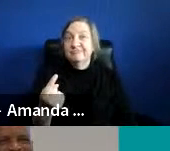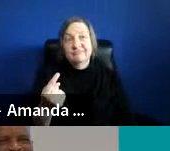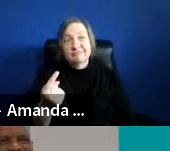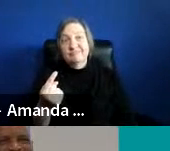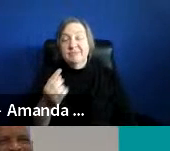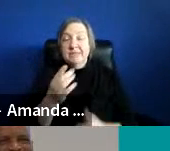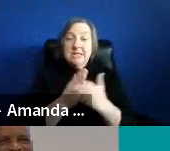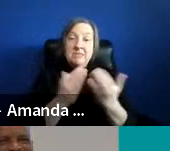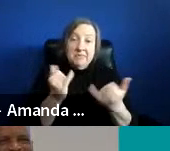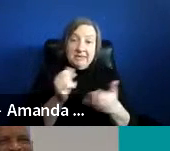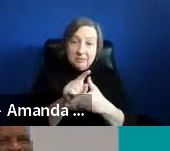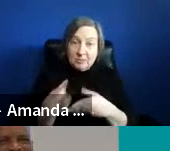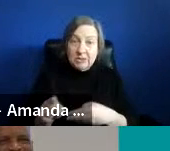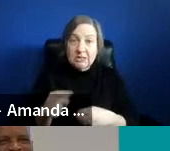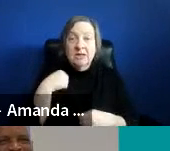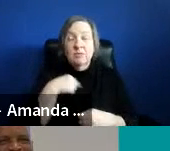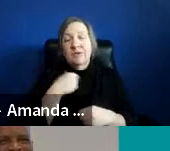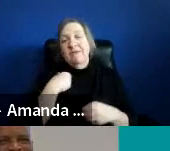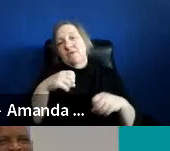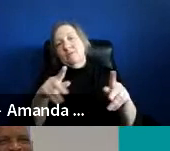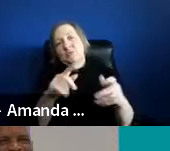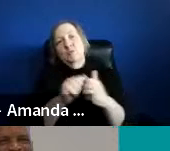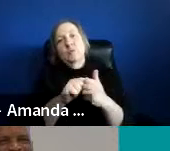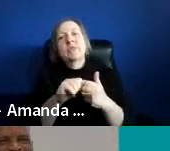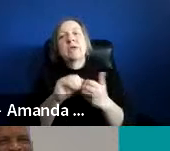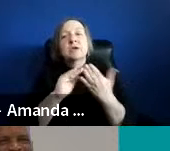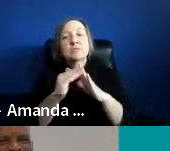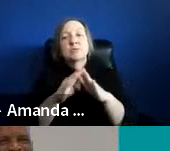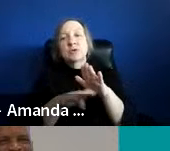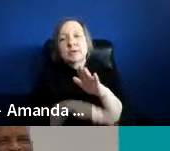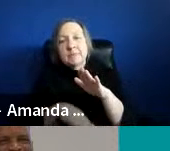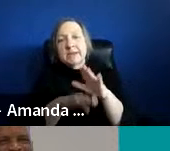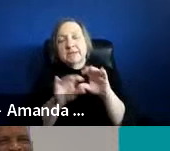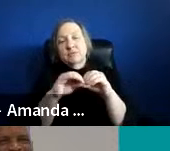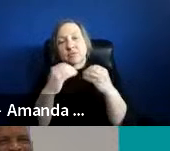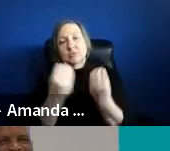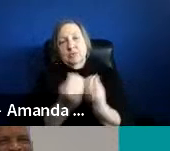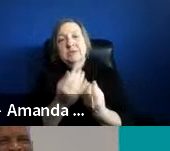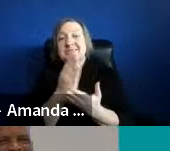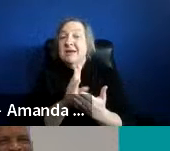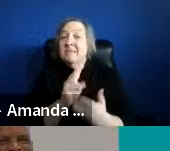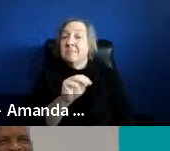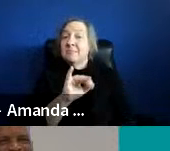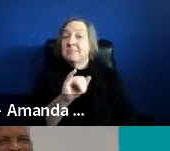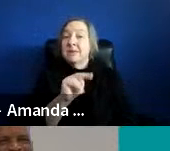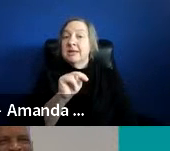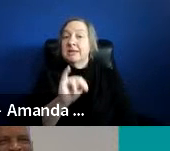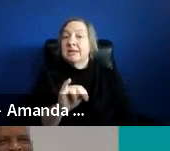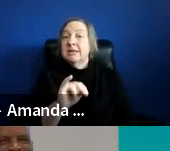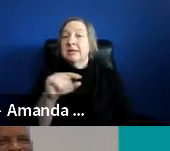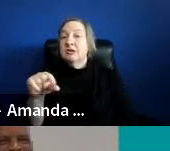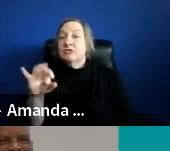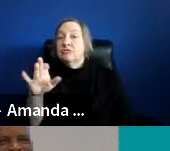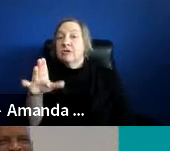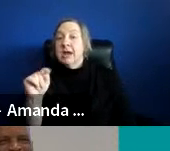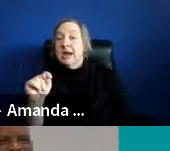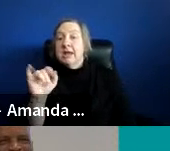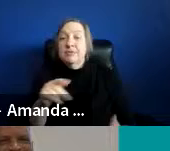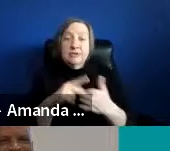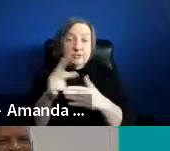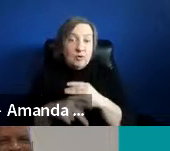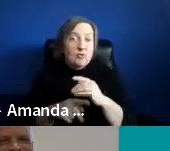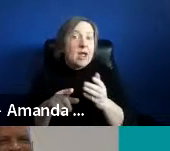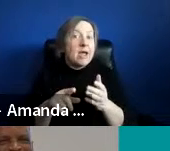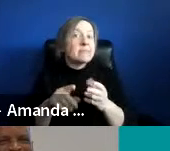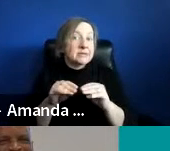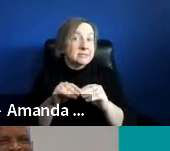was this week. We had the opportunity with our community-based organizations, some of the mini grants that the program's been able to put out